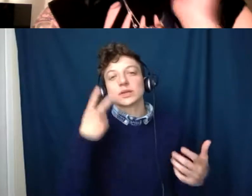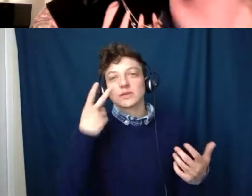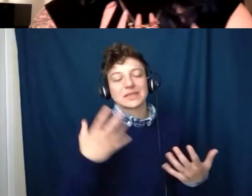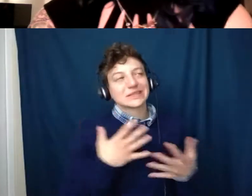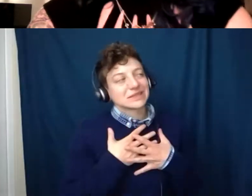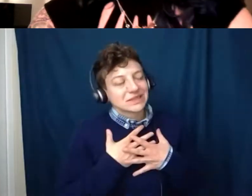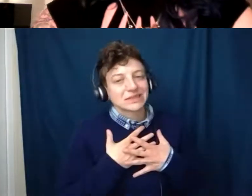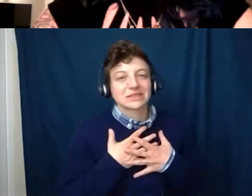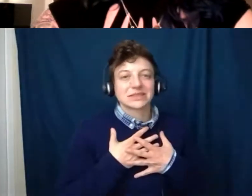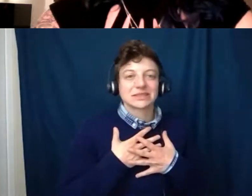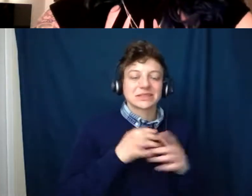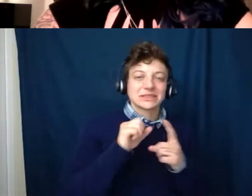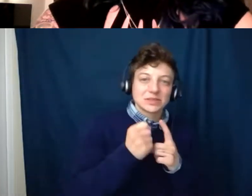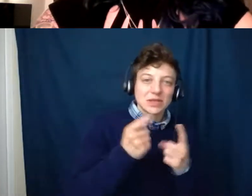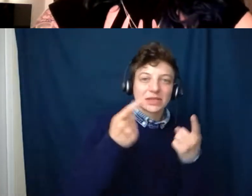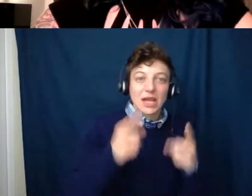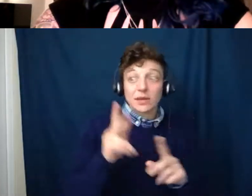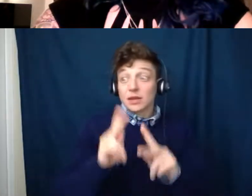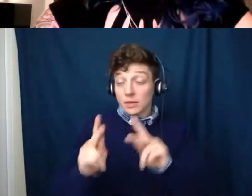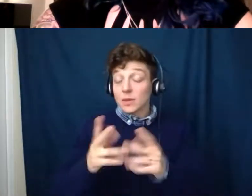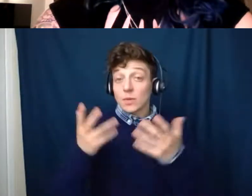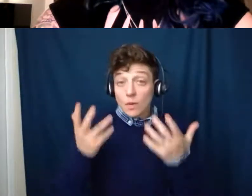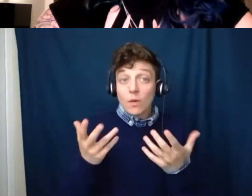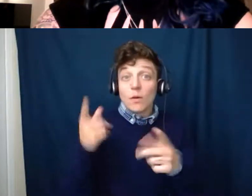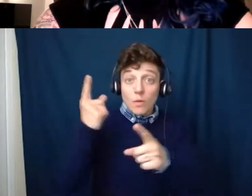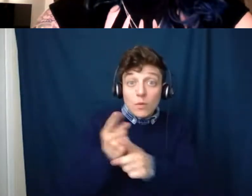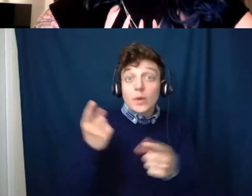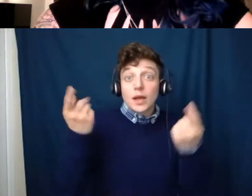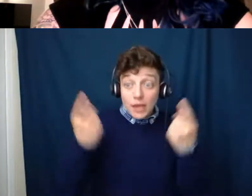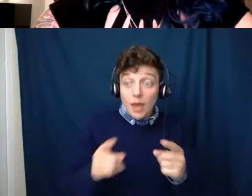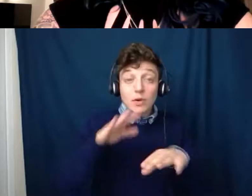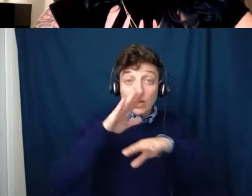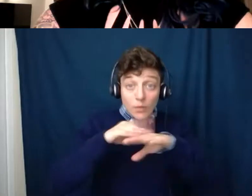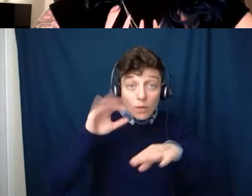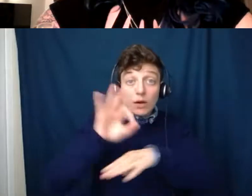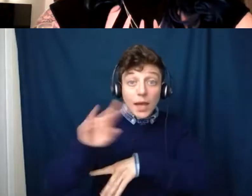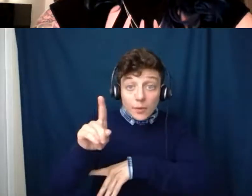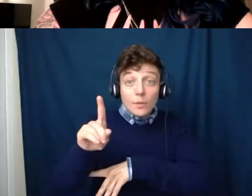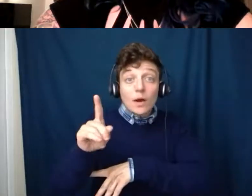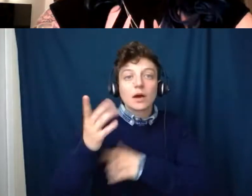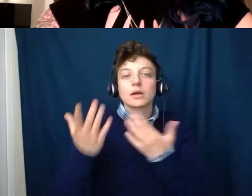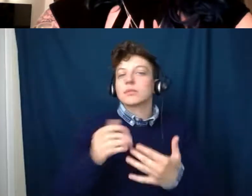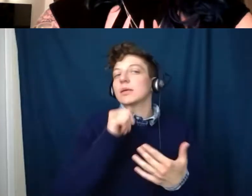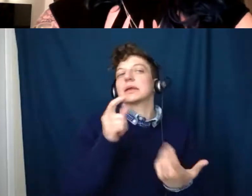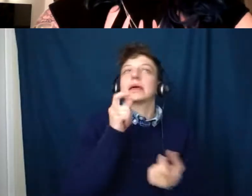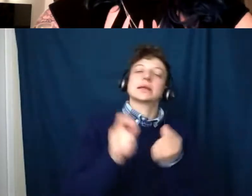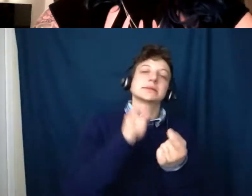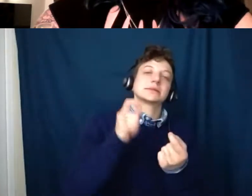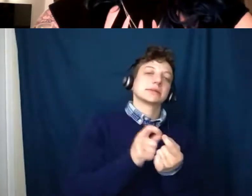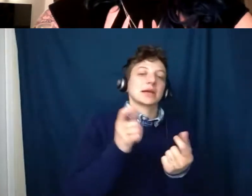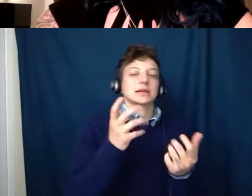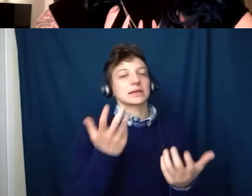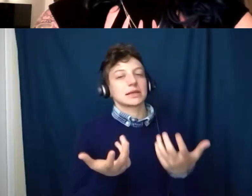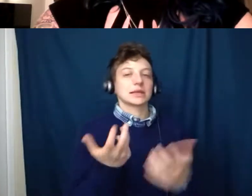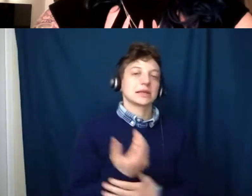people, doing the right thing and calling. And, it might not be like exactly falling within the